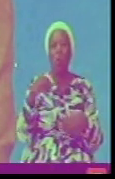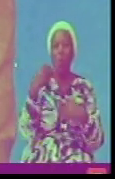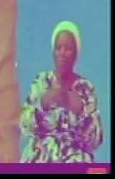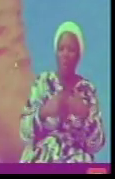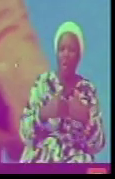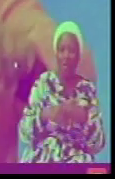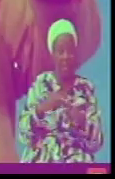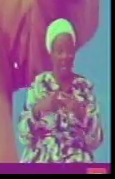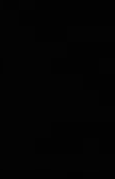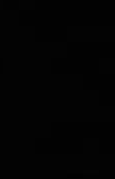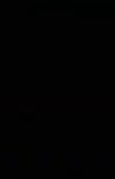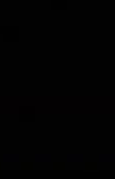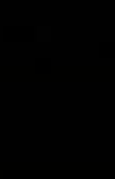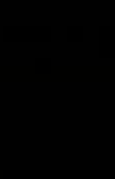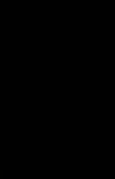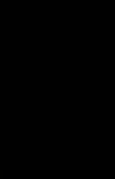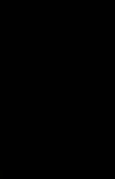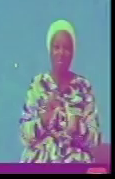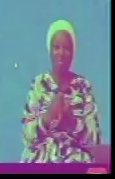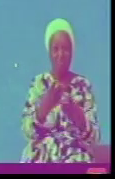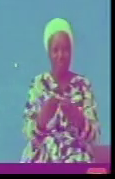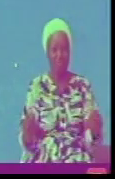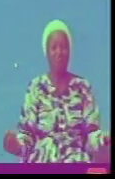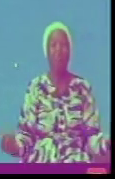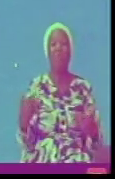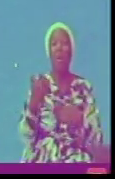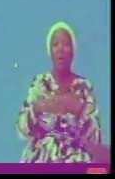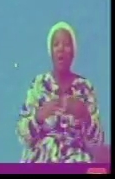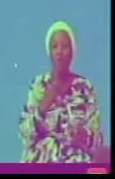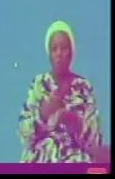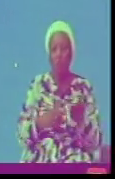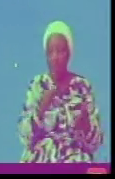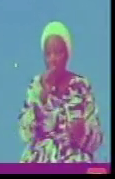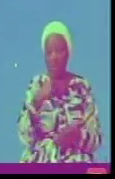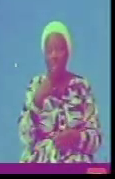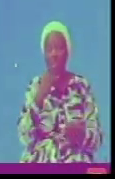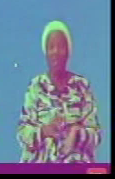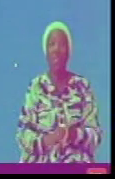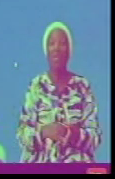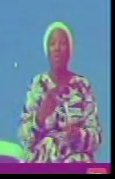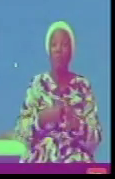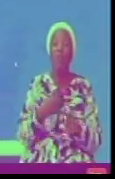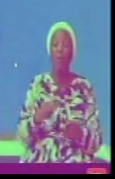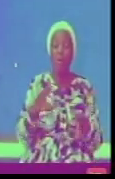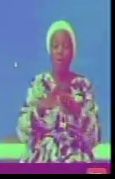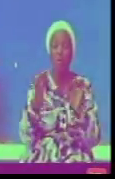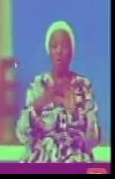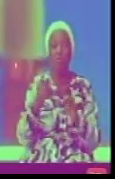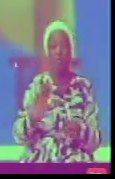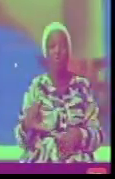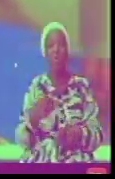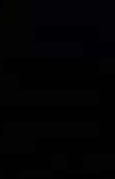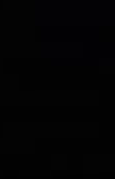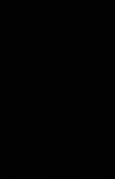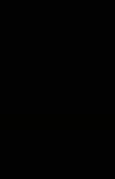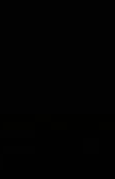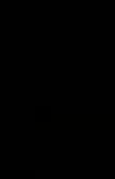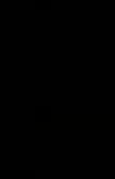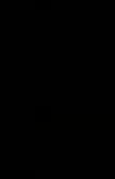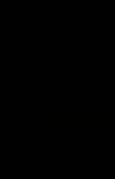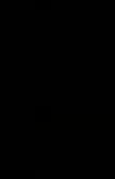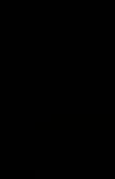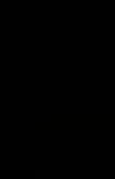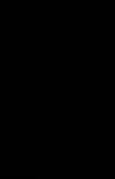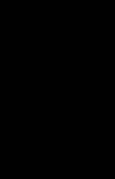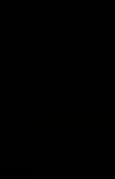What I'm saying is, from the story of these children of Israel, their corruption oozed out. Their